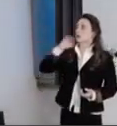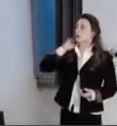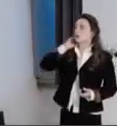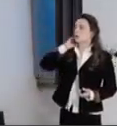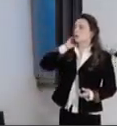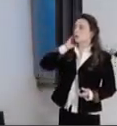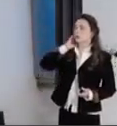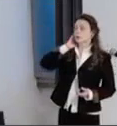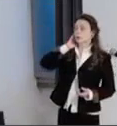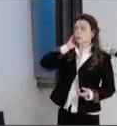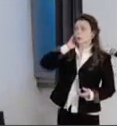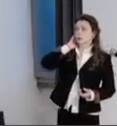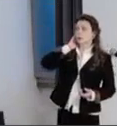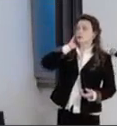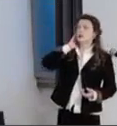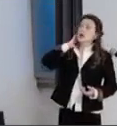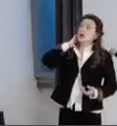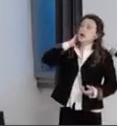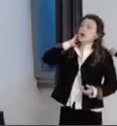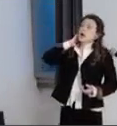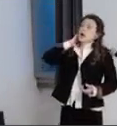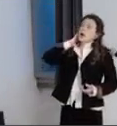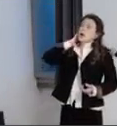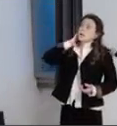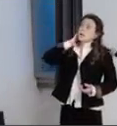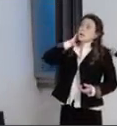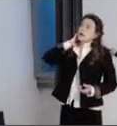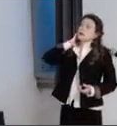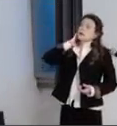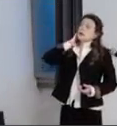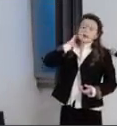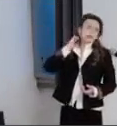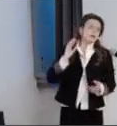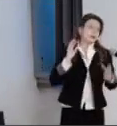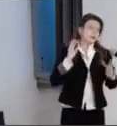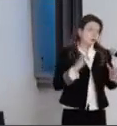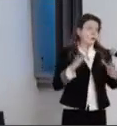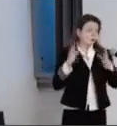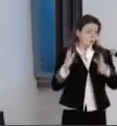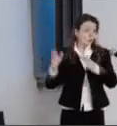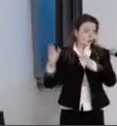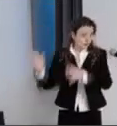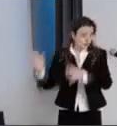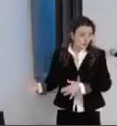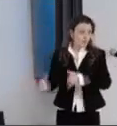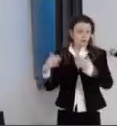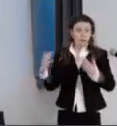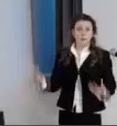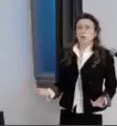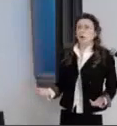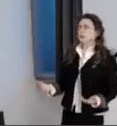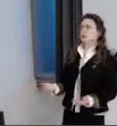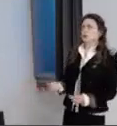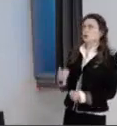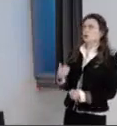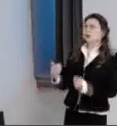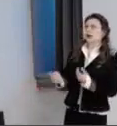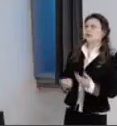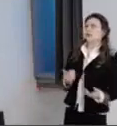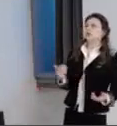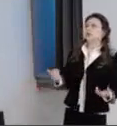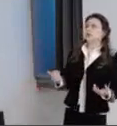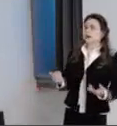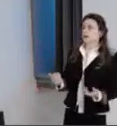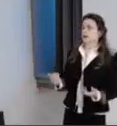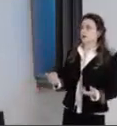just focusing on its formal properties. And I take it that if you focus just on appearances and on the formal properties, you won't